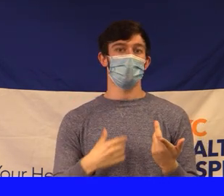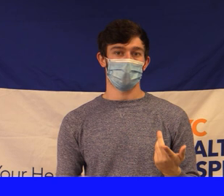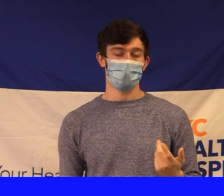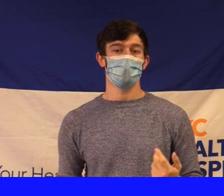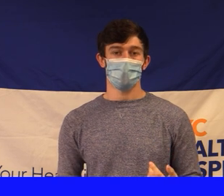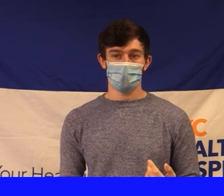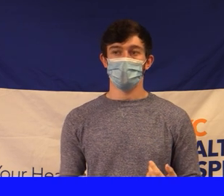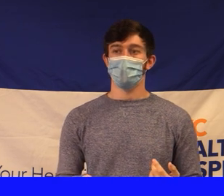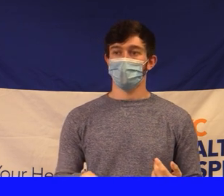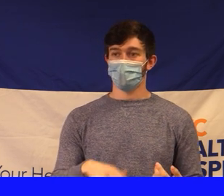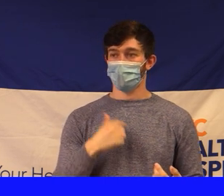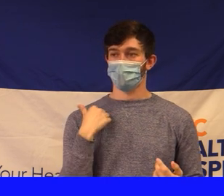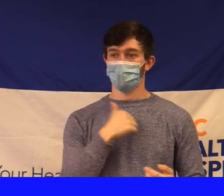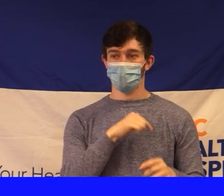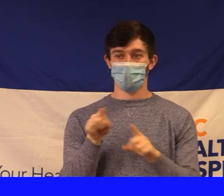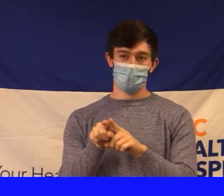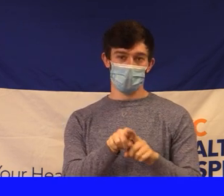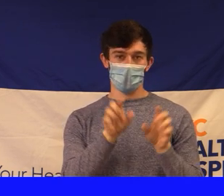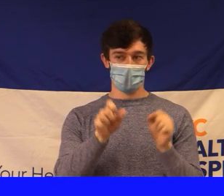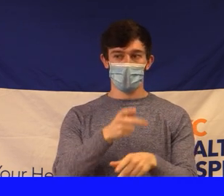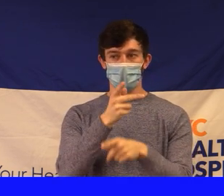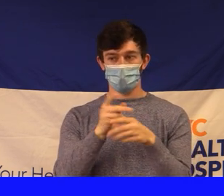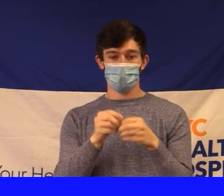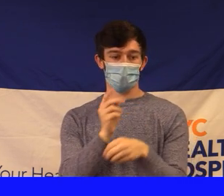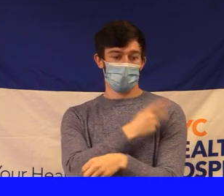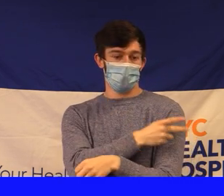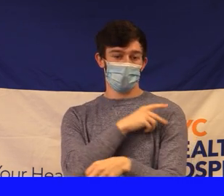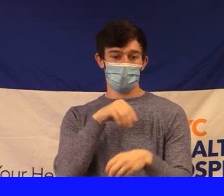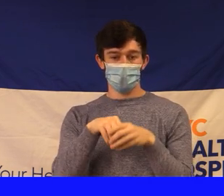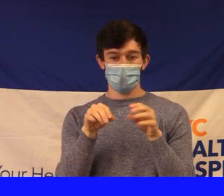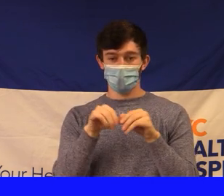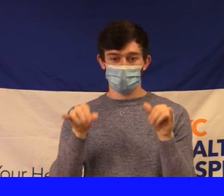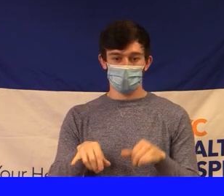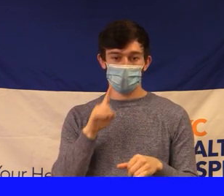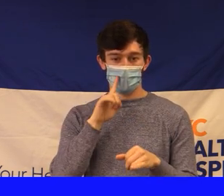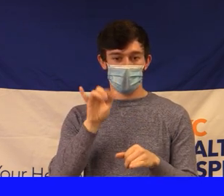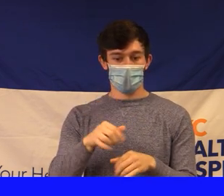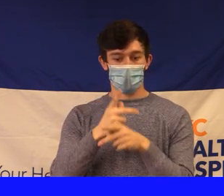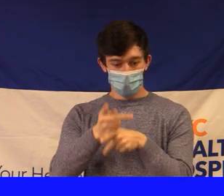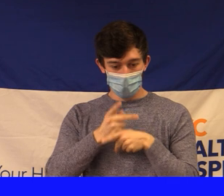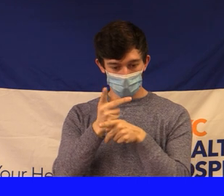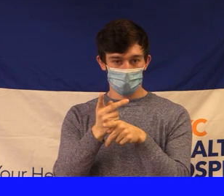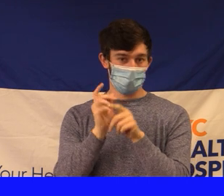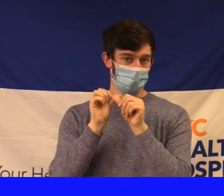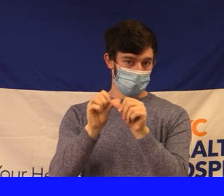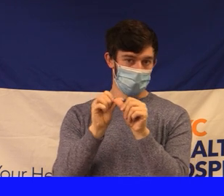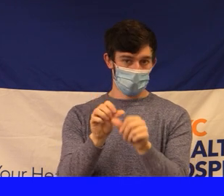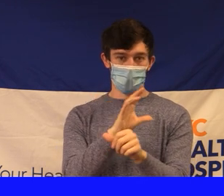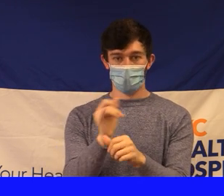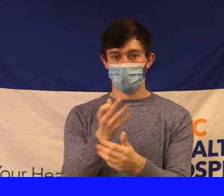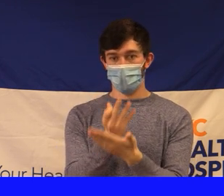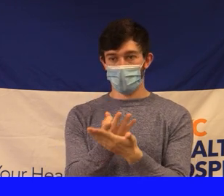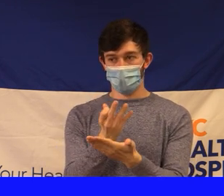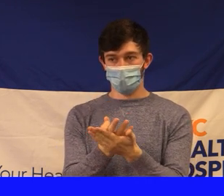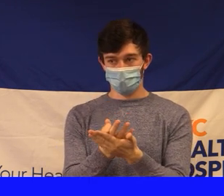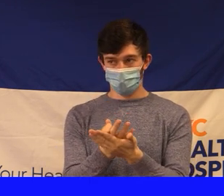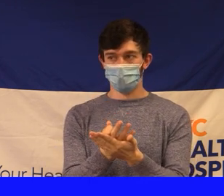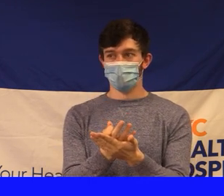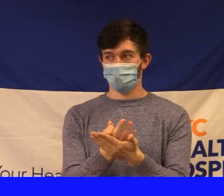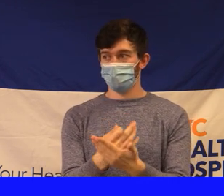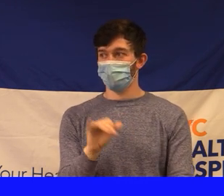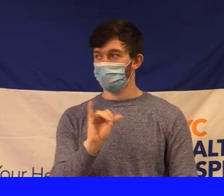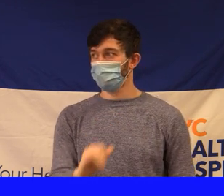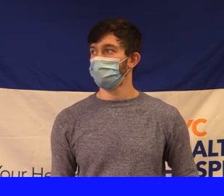our help. And then we're able to retain more patients in our system for that continuity of care and the financial